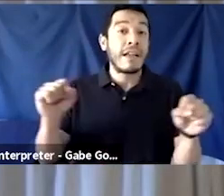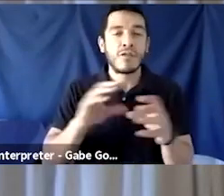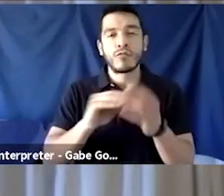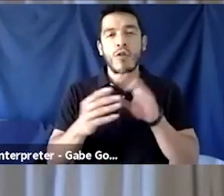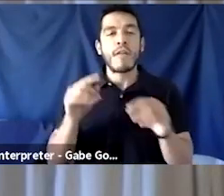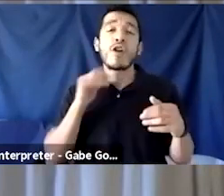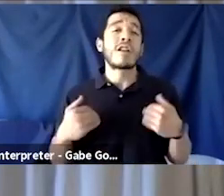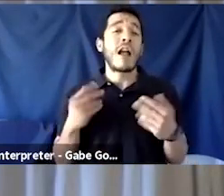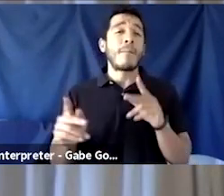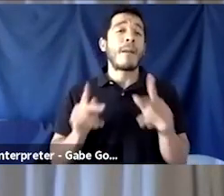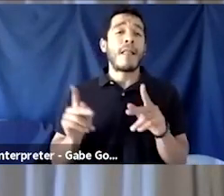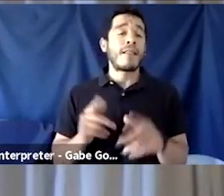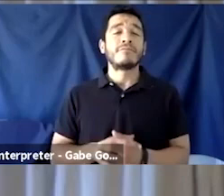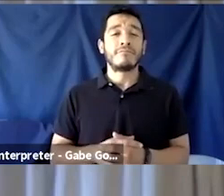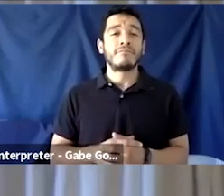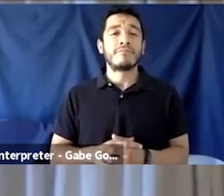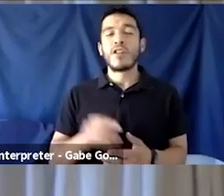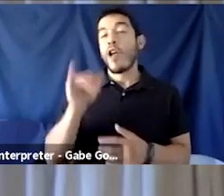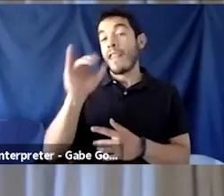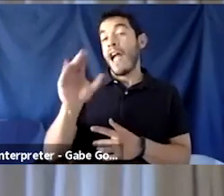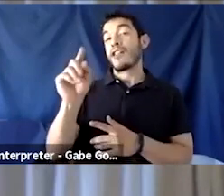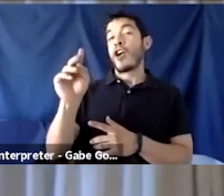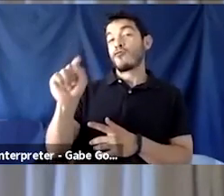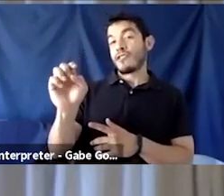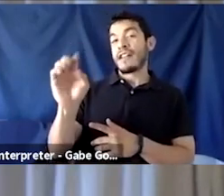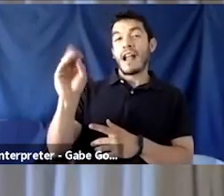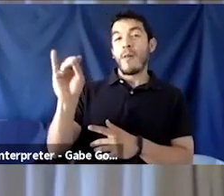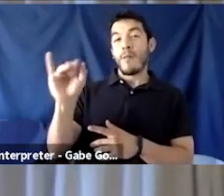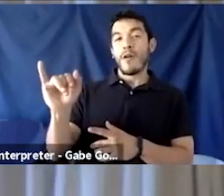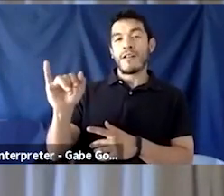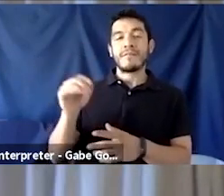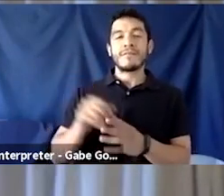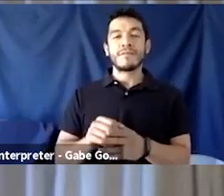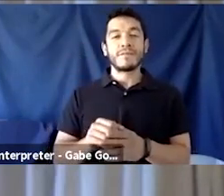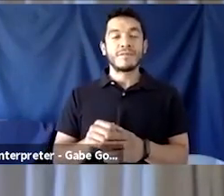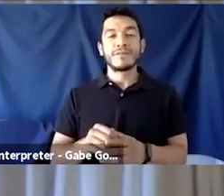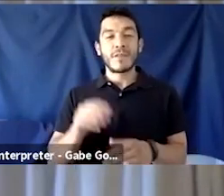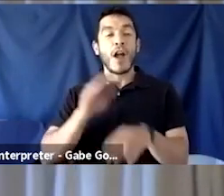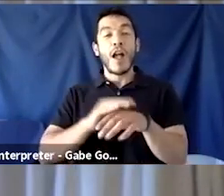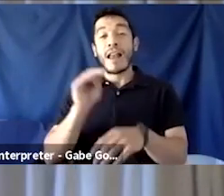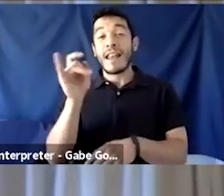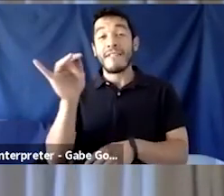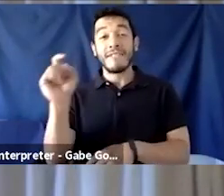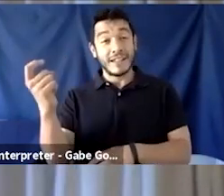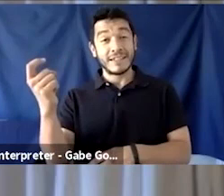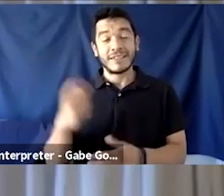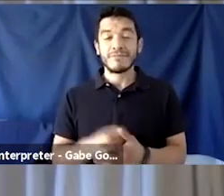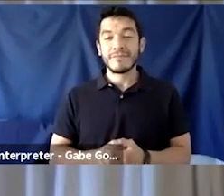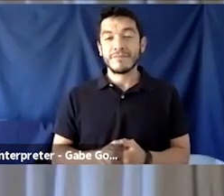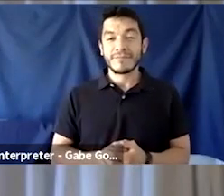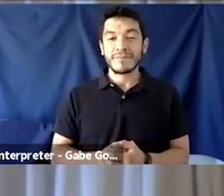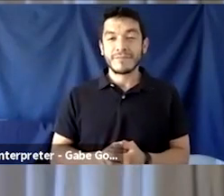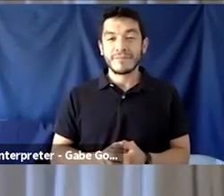people also. So that's Concrete Cowboys, where we're going to be on Netflix. Ms. Marley, we're going to be